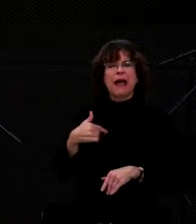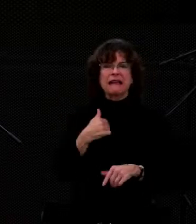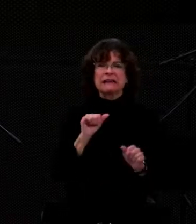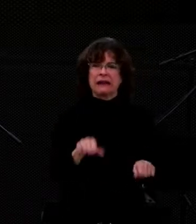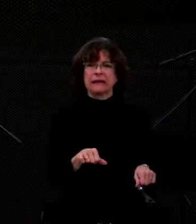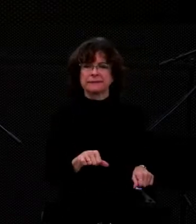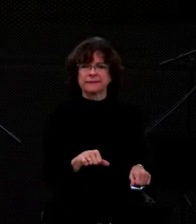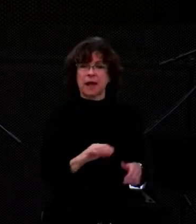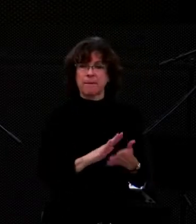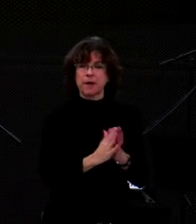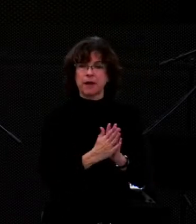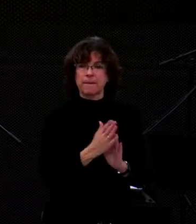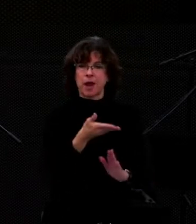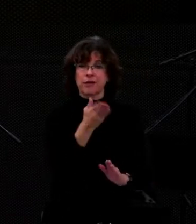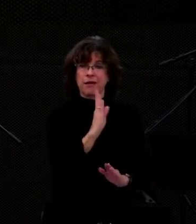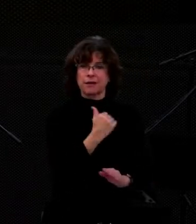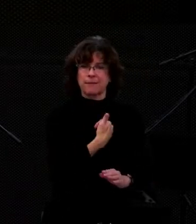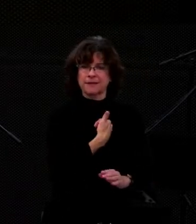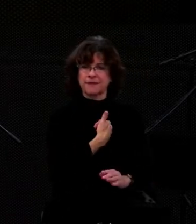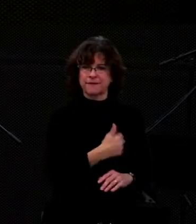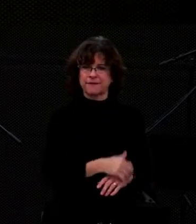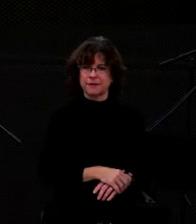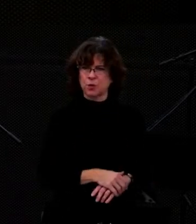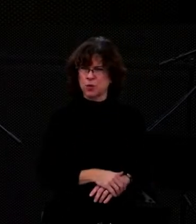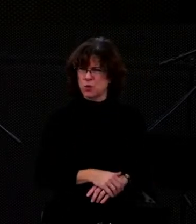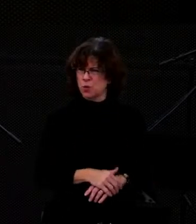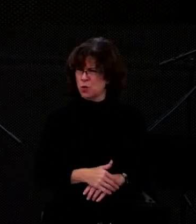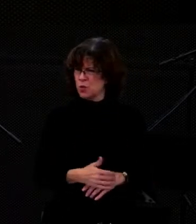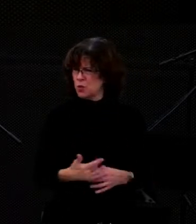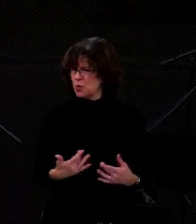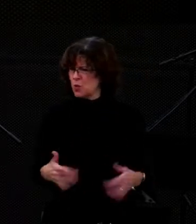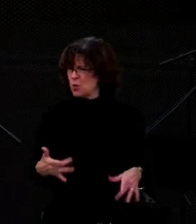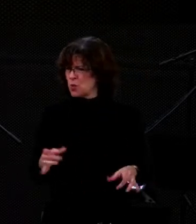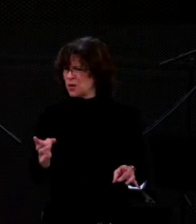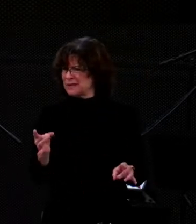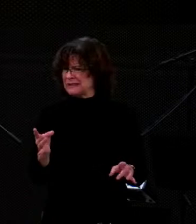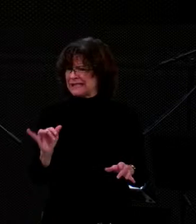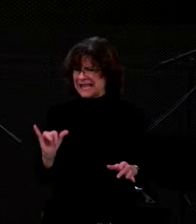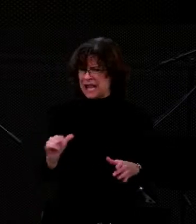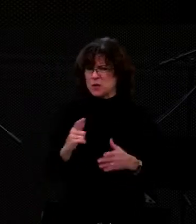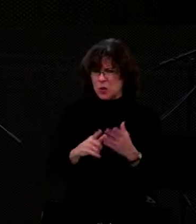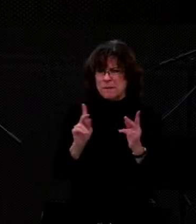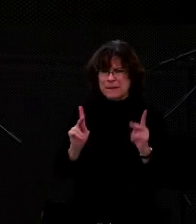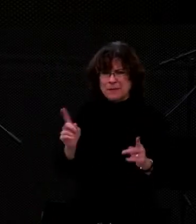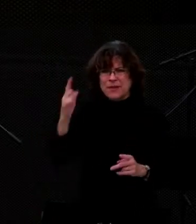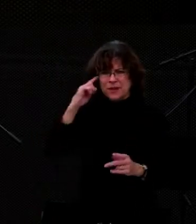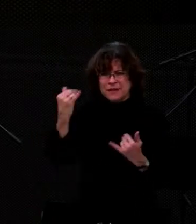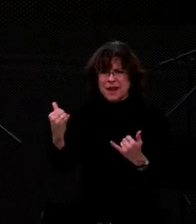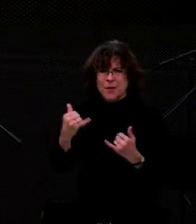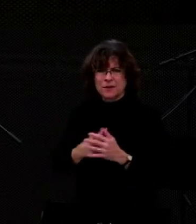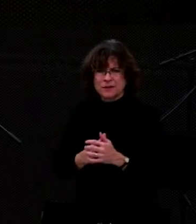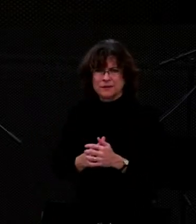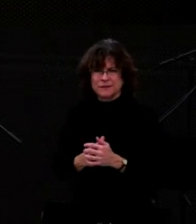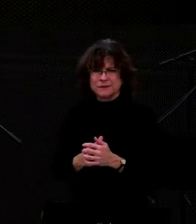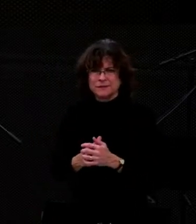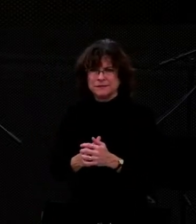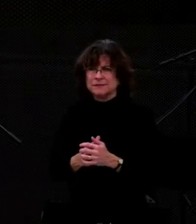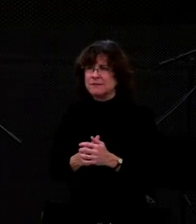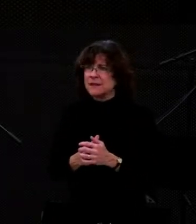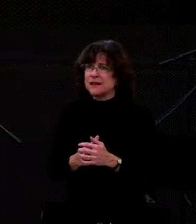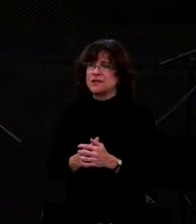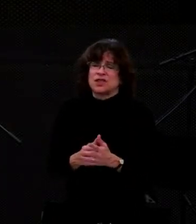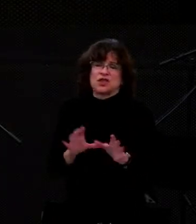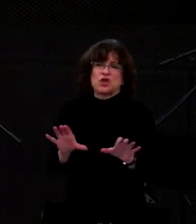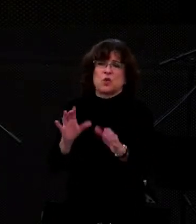own God. Guys, that is the spirit of our age, is it not? To be true to ourselves? To do